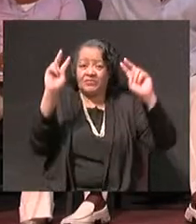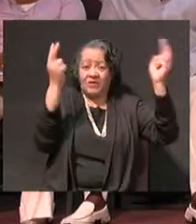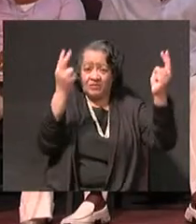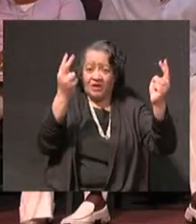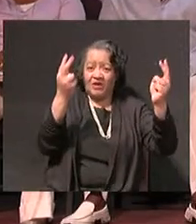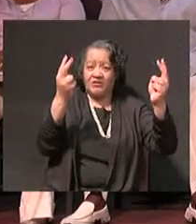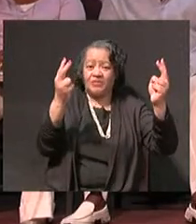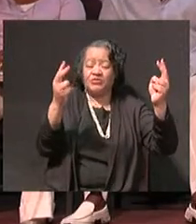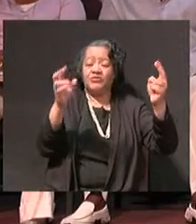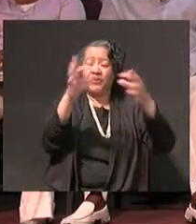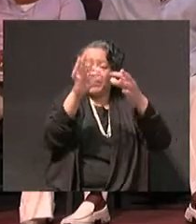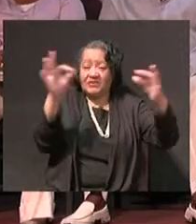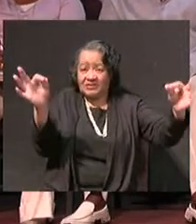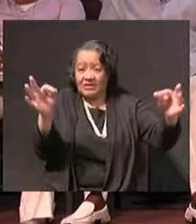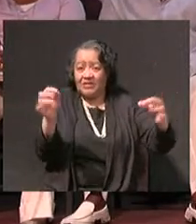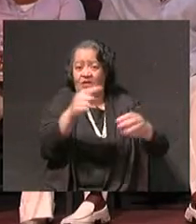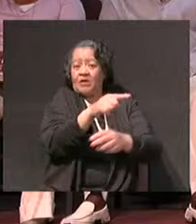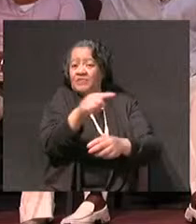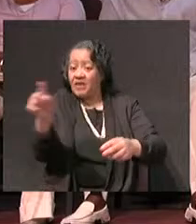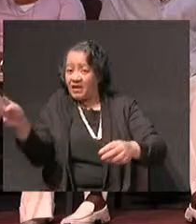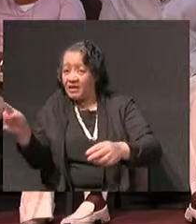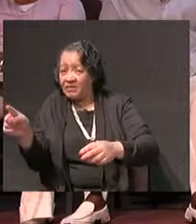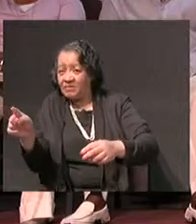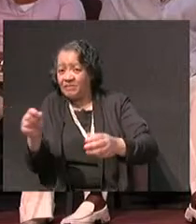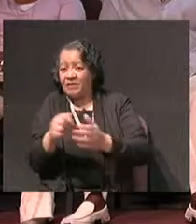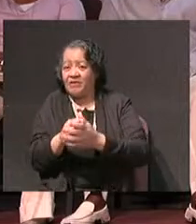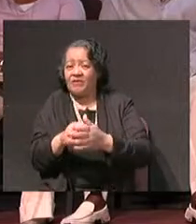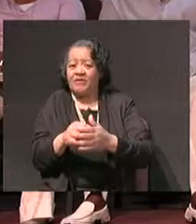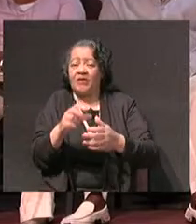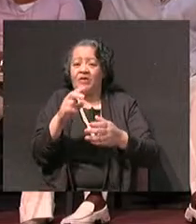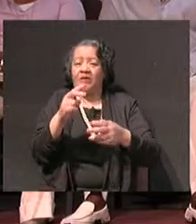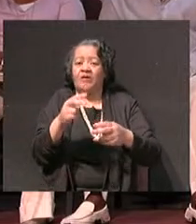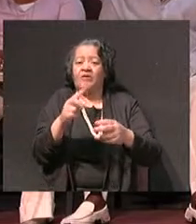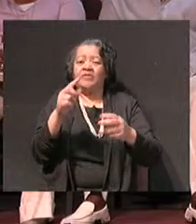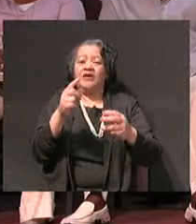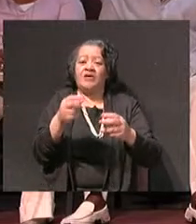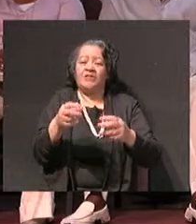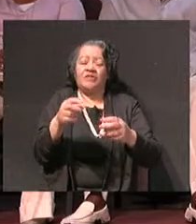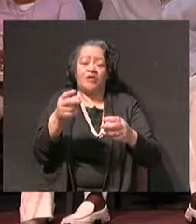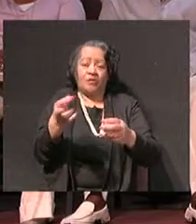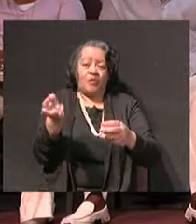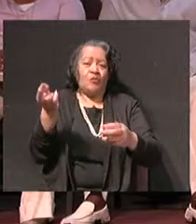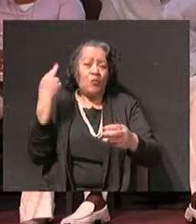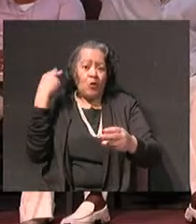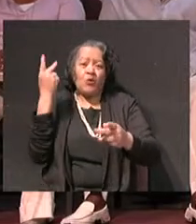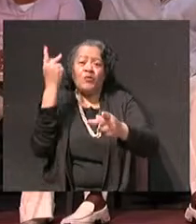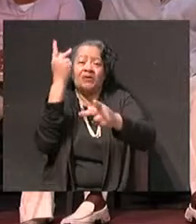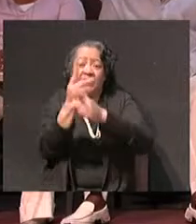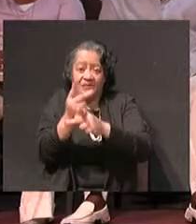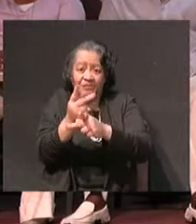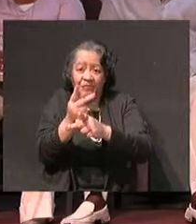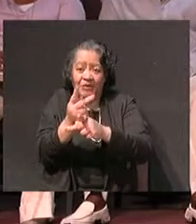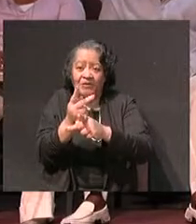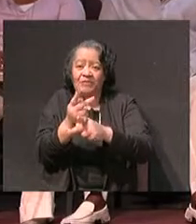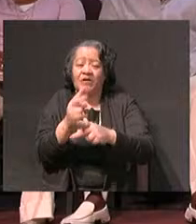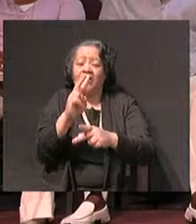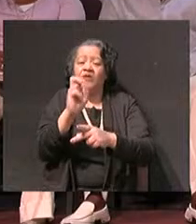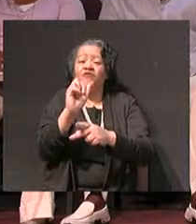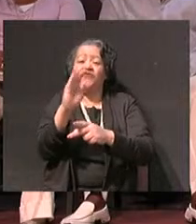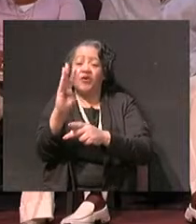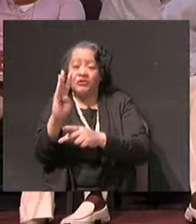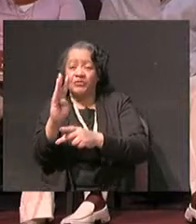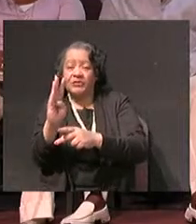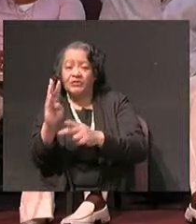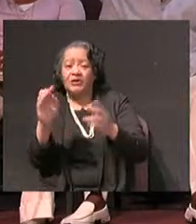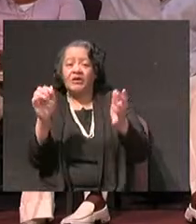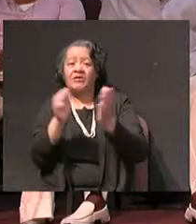the sentence, they, verb, were kept, which is the verb,